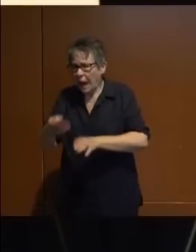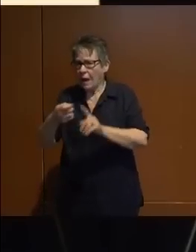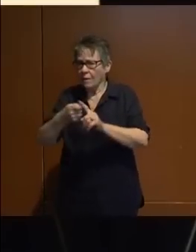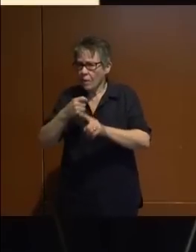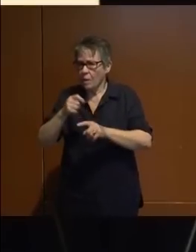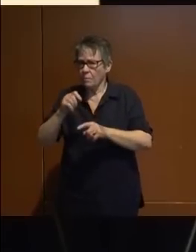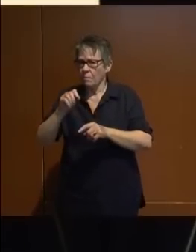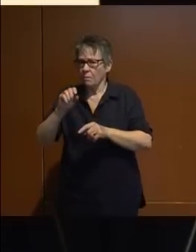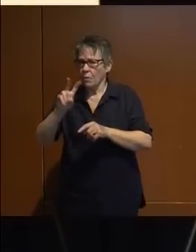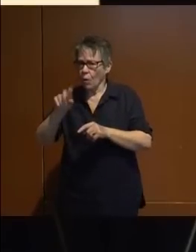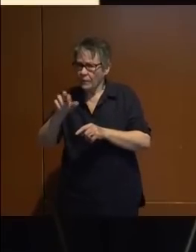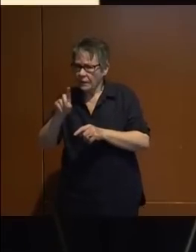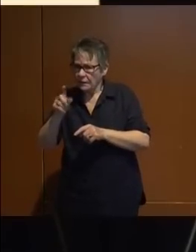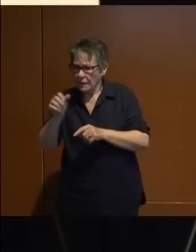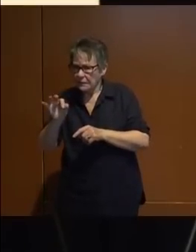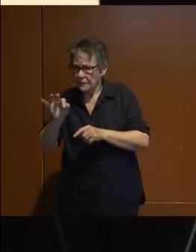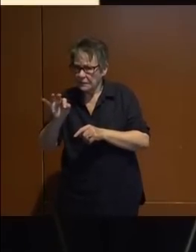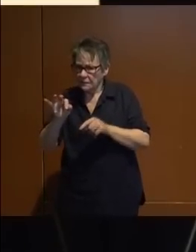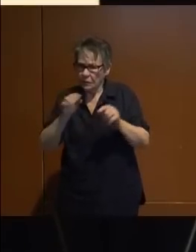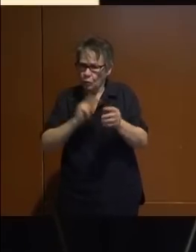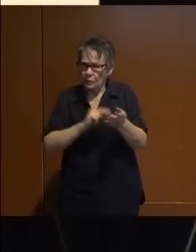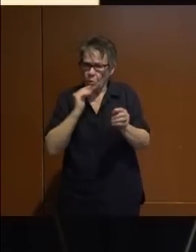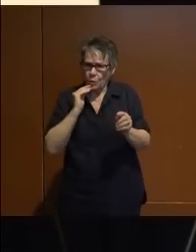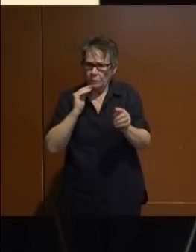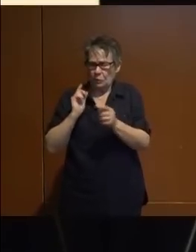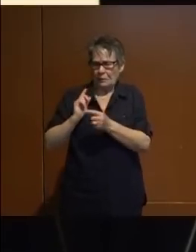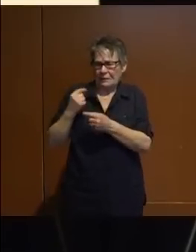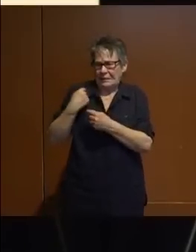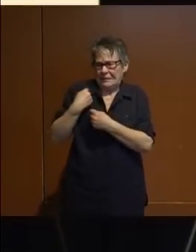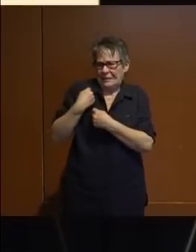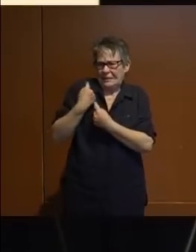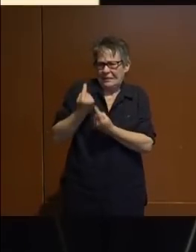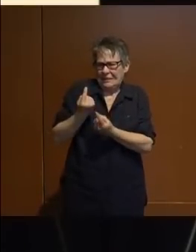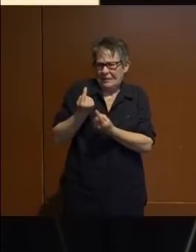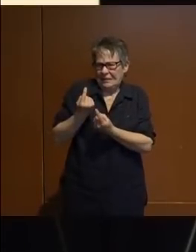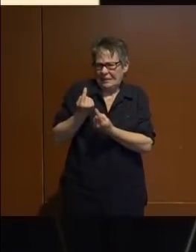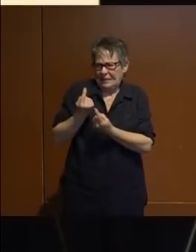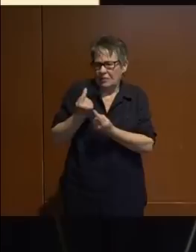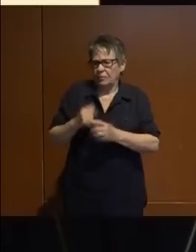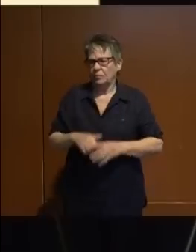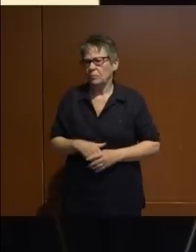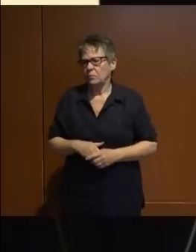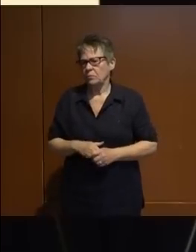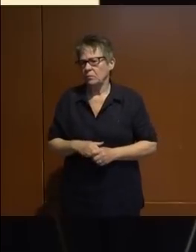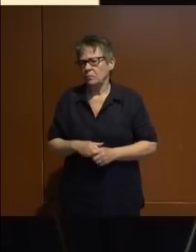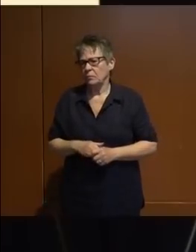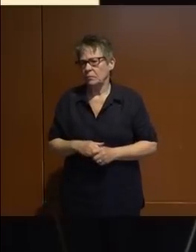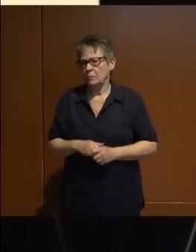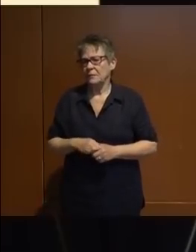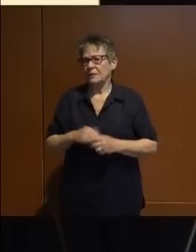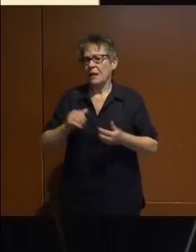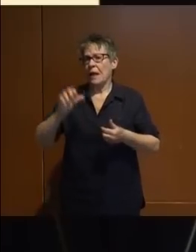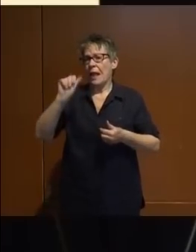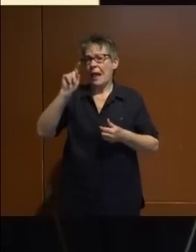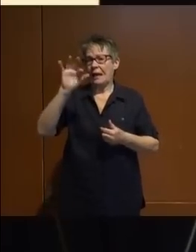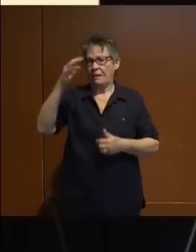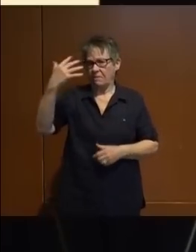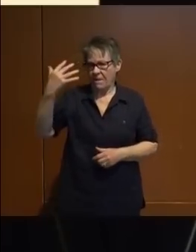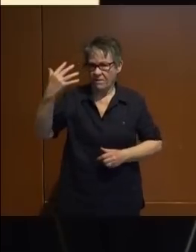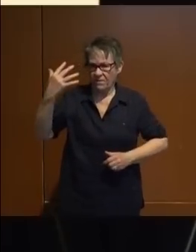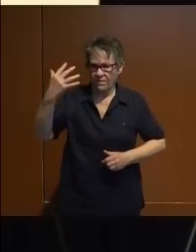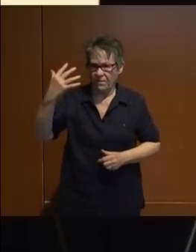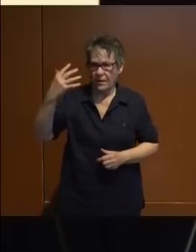The county breakdown of new cases is as follows: Atlantic, 5, Bergen,